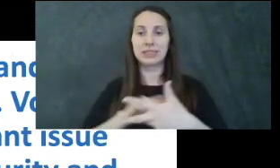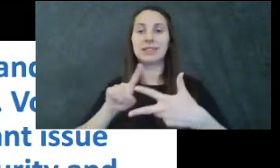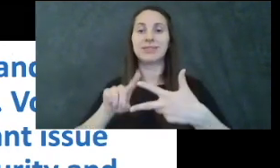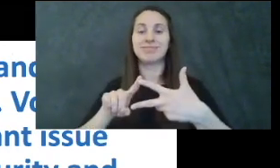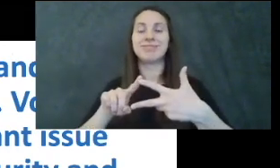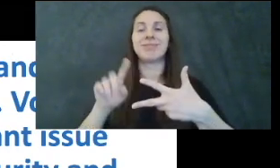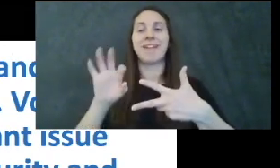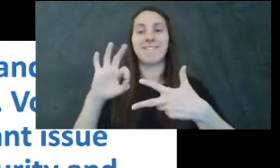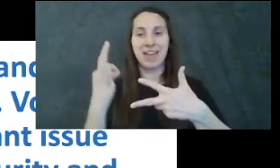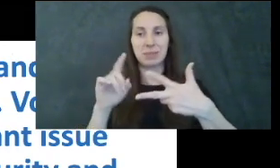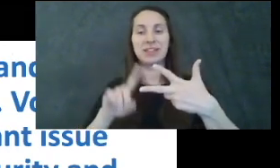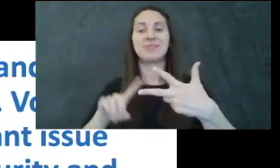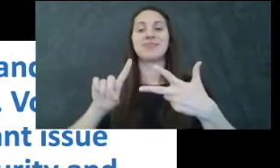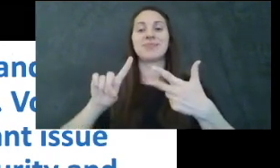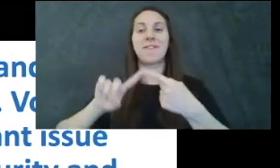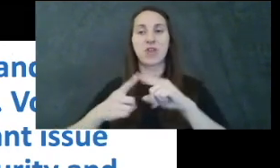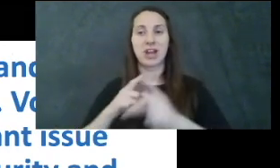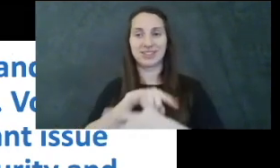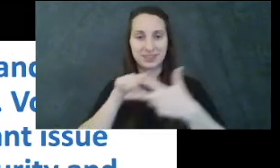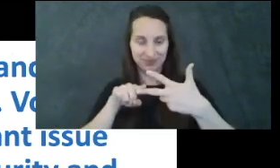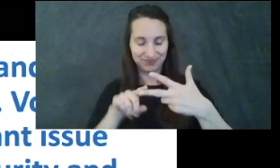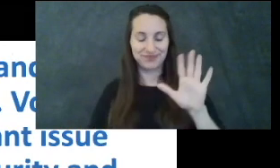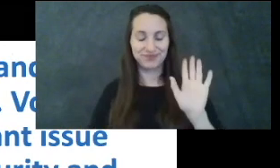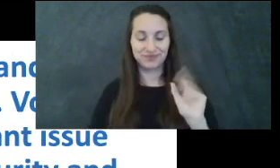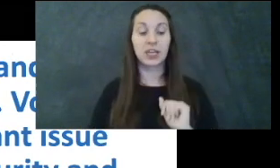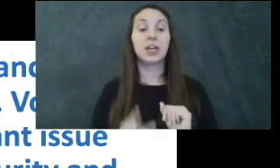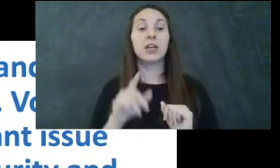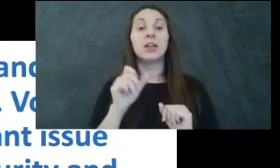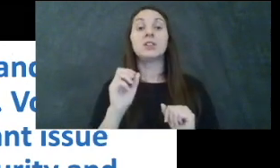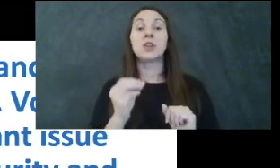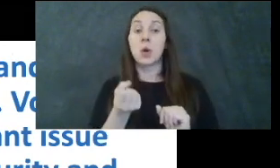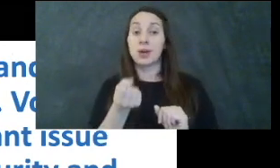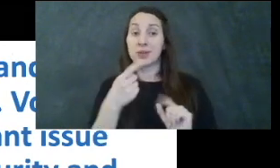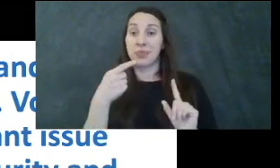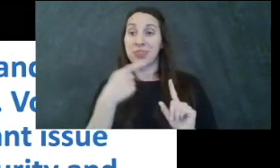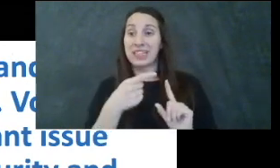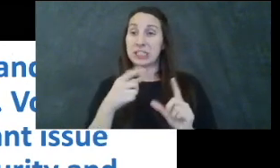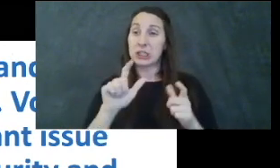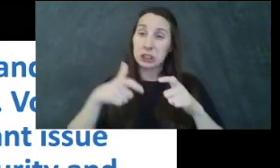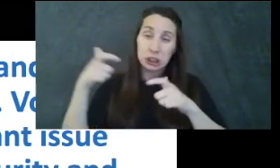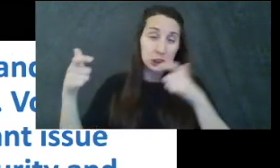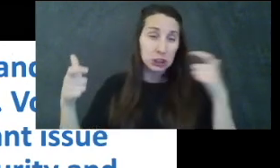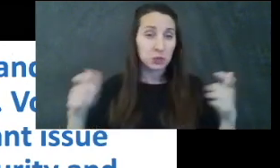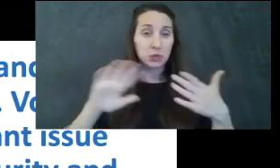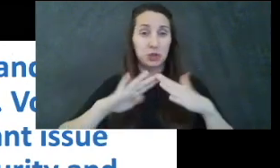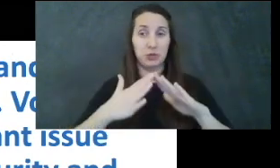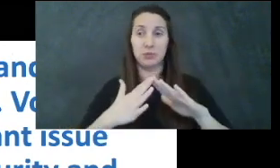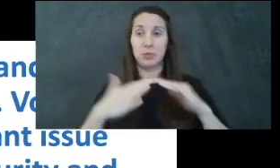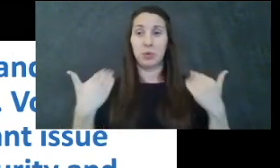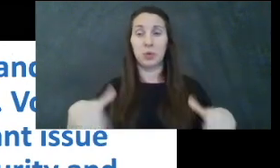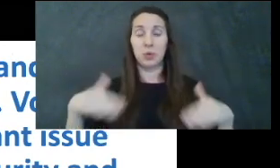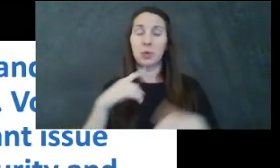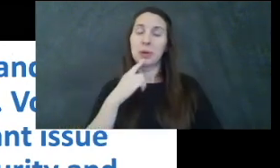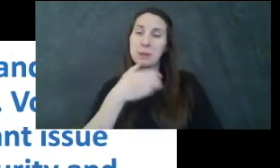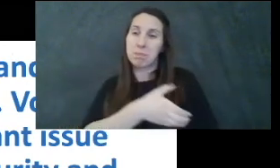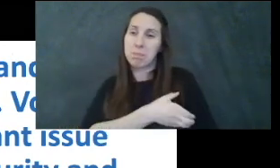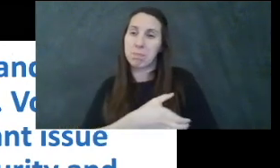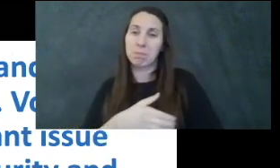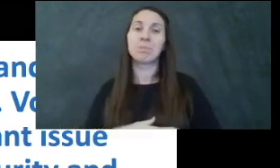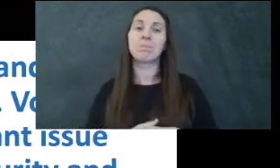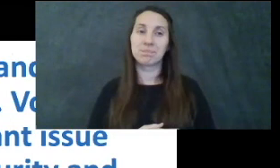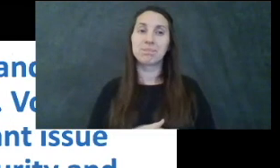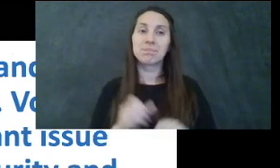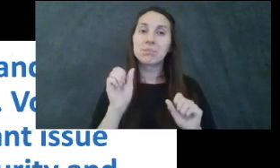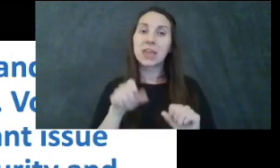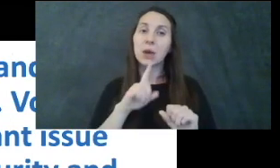this is just a huge community and a very powerful one that we're talking about that can have massive, massive influence in